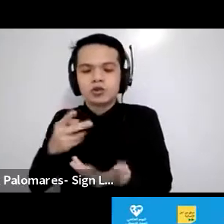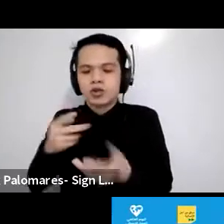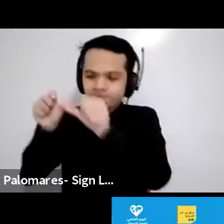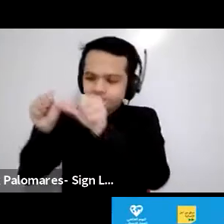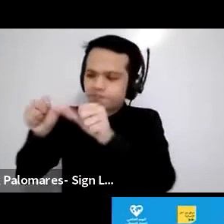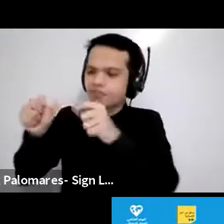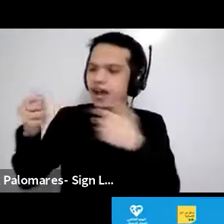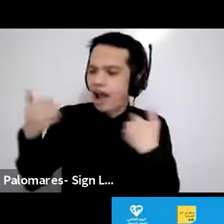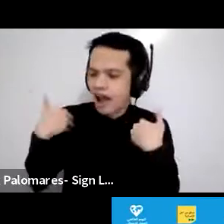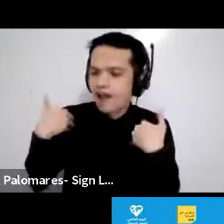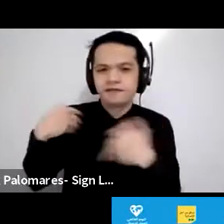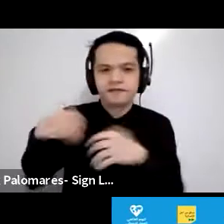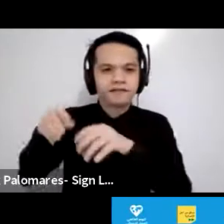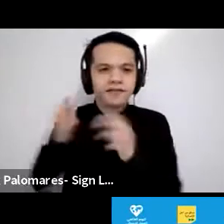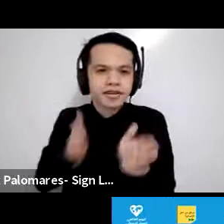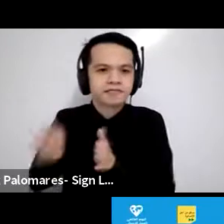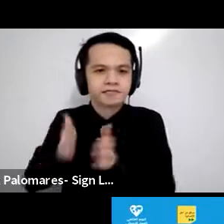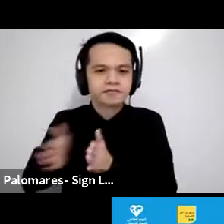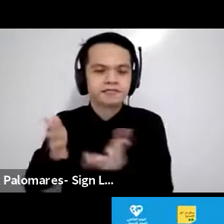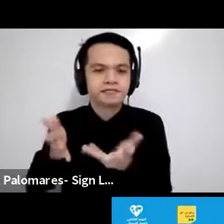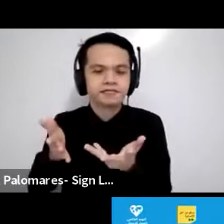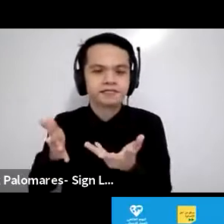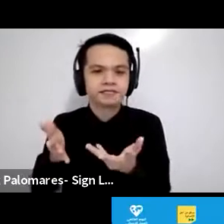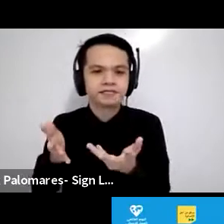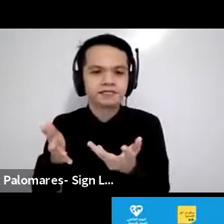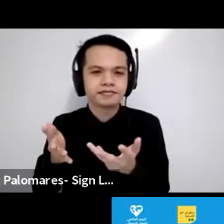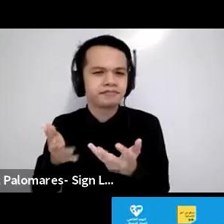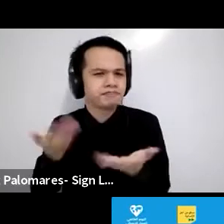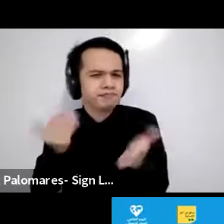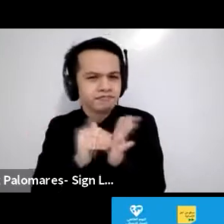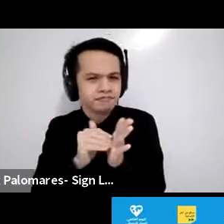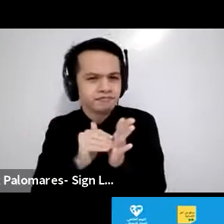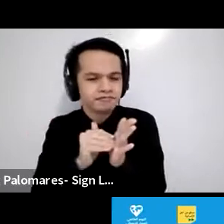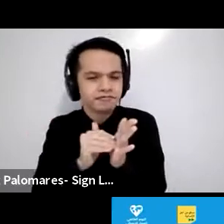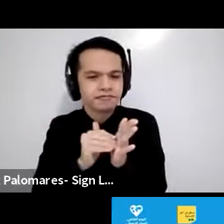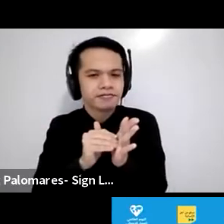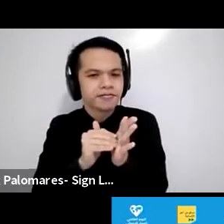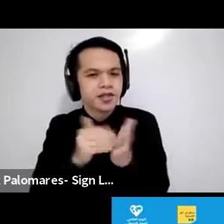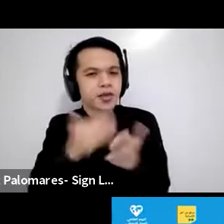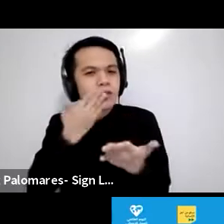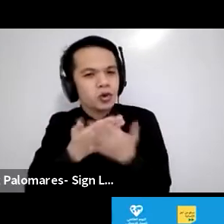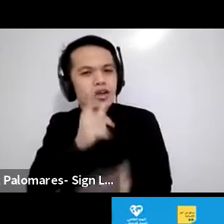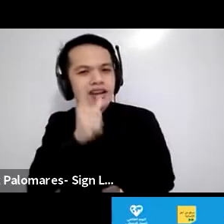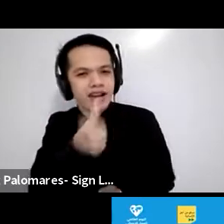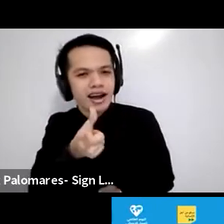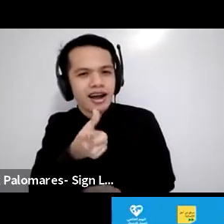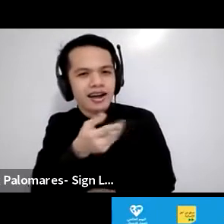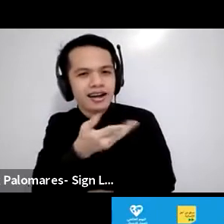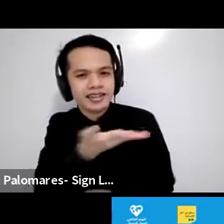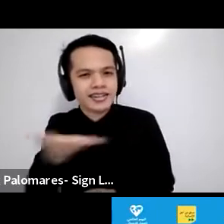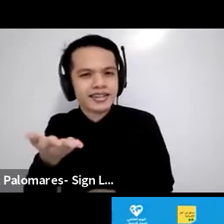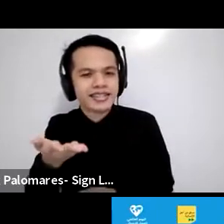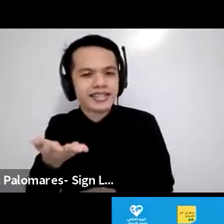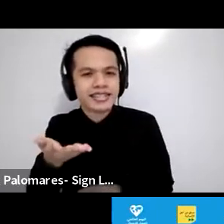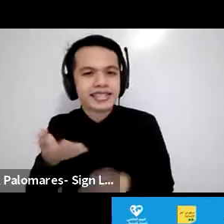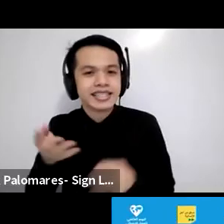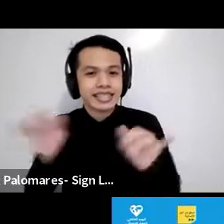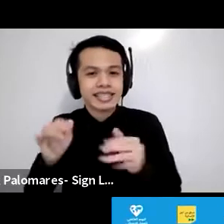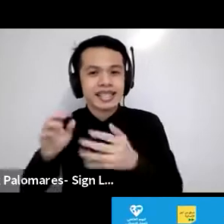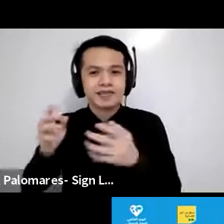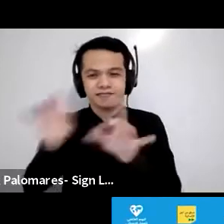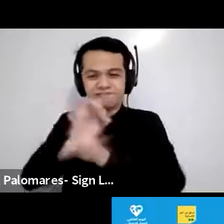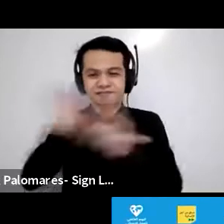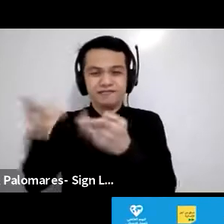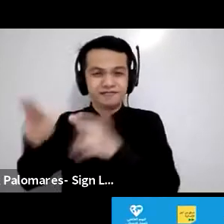of operations. So again, good luck, and once a climate crisis